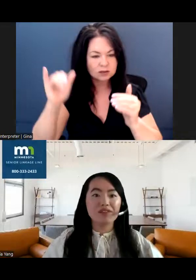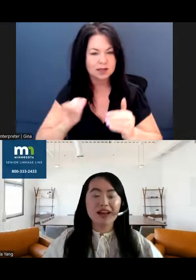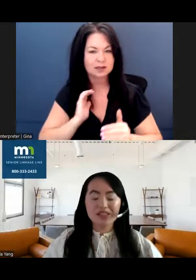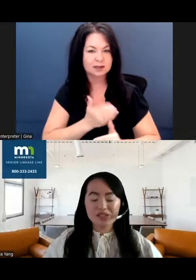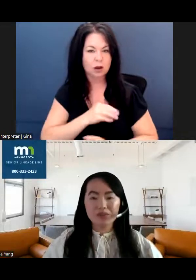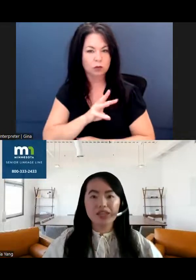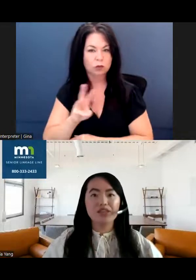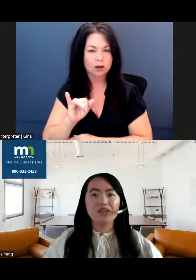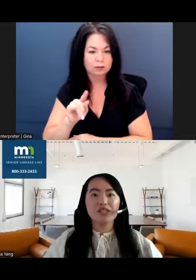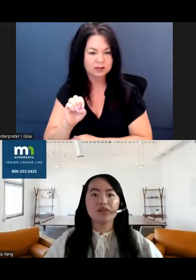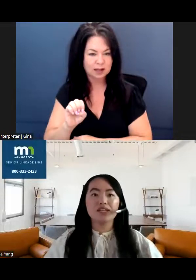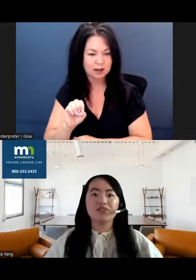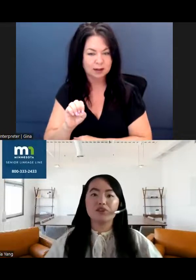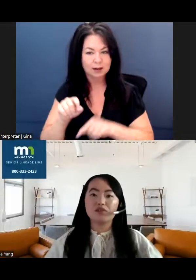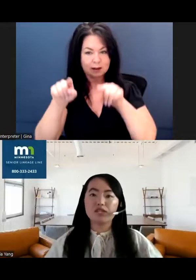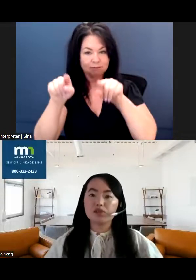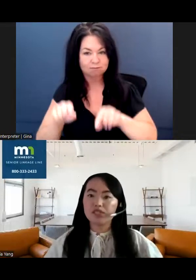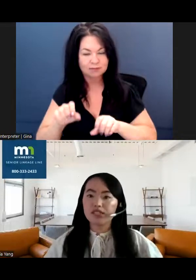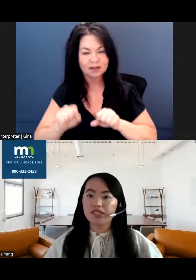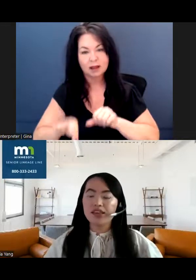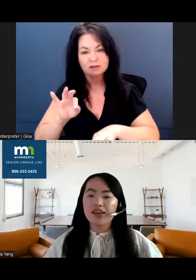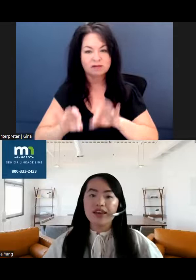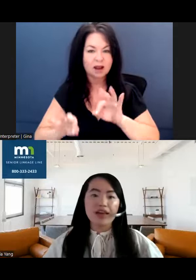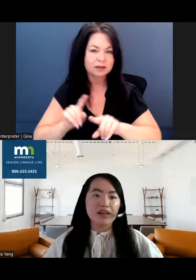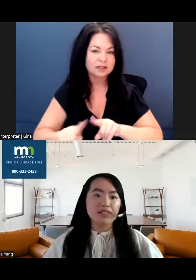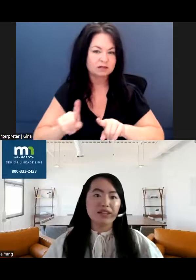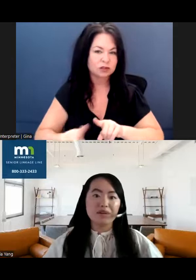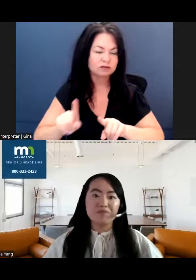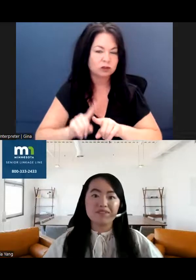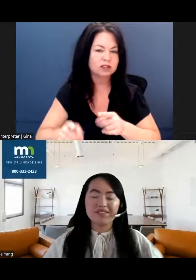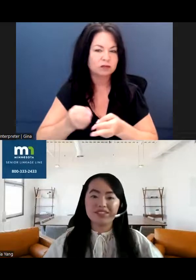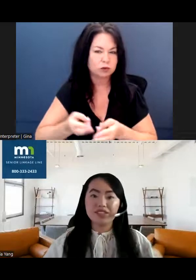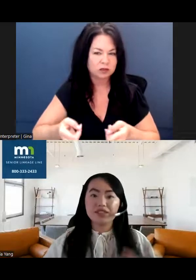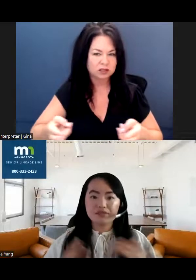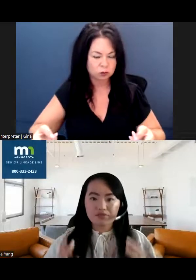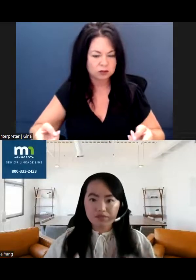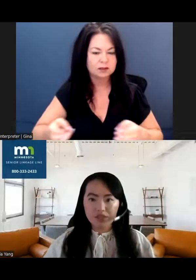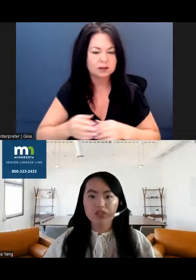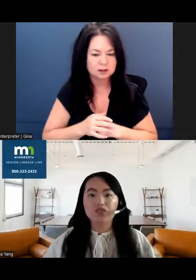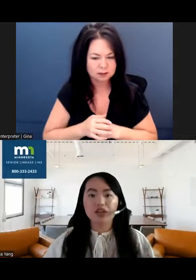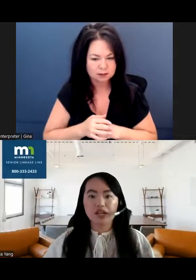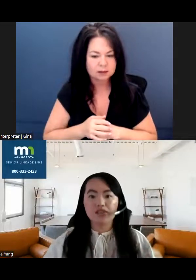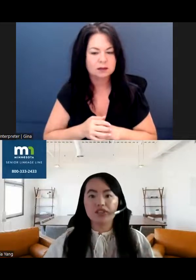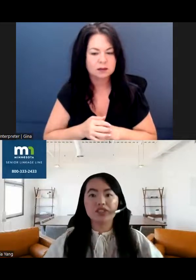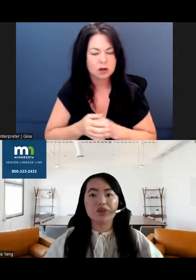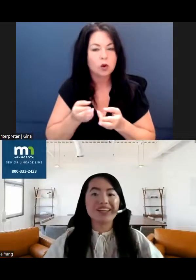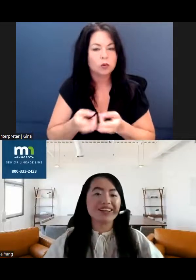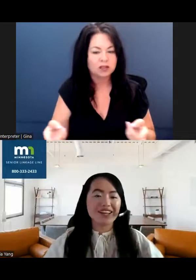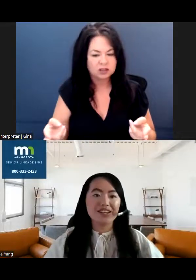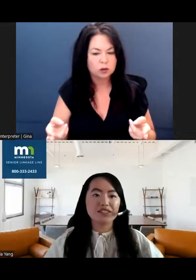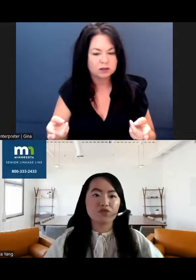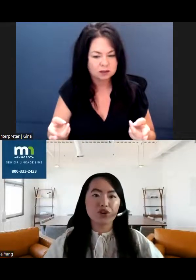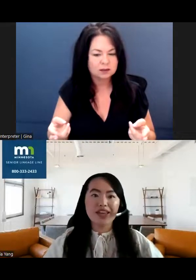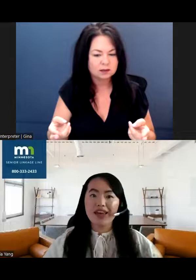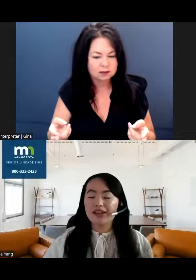And on this website, you can locate different resources and just resources for caregivers. So